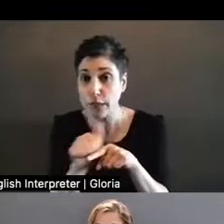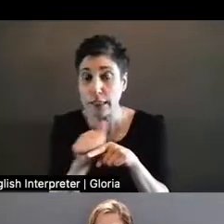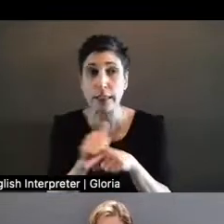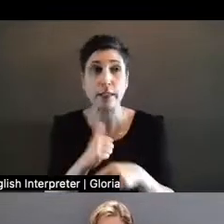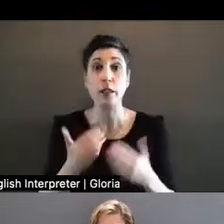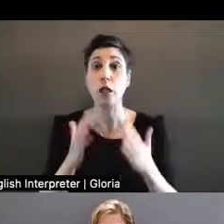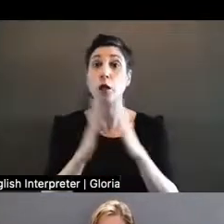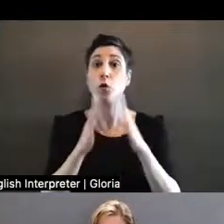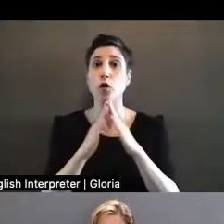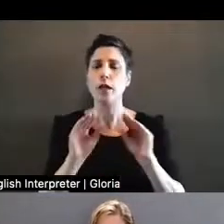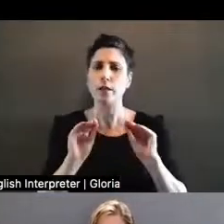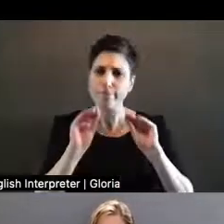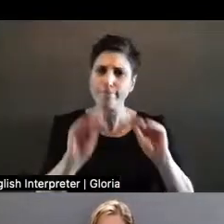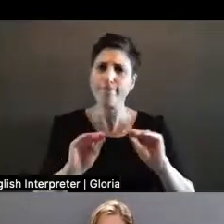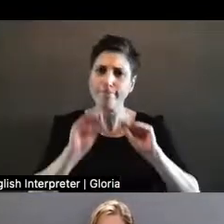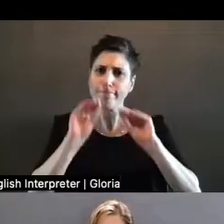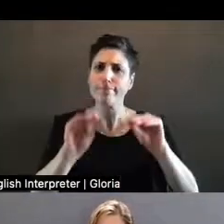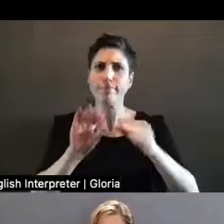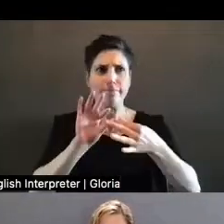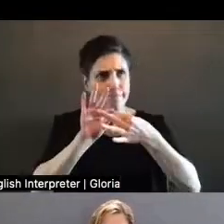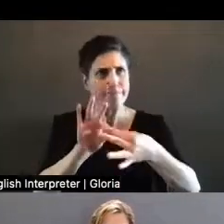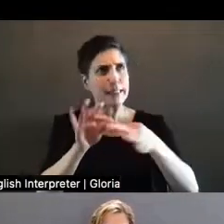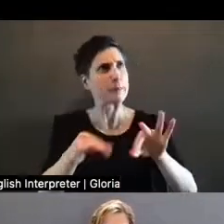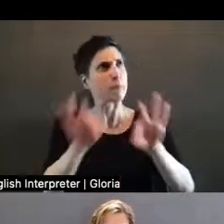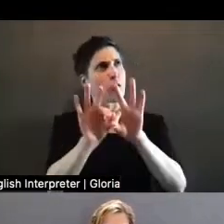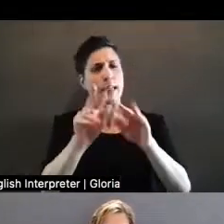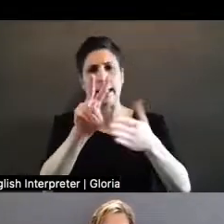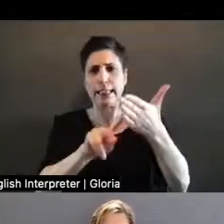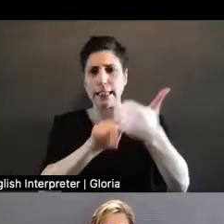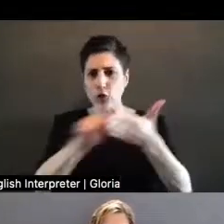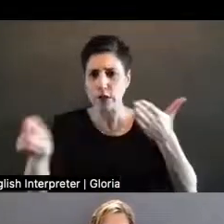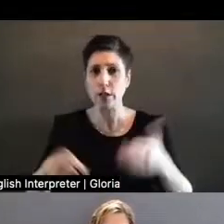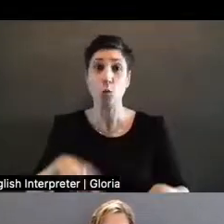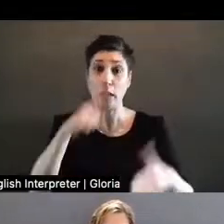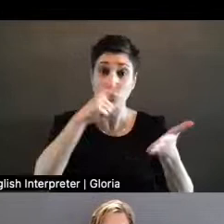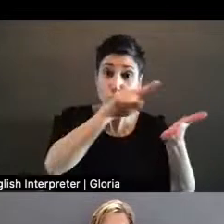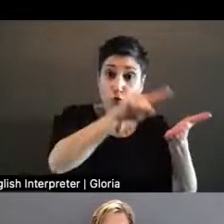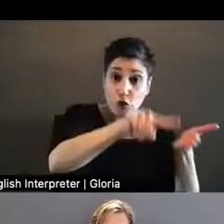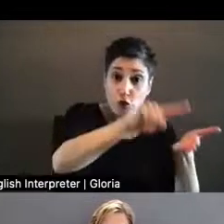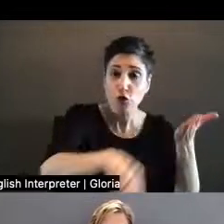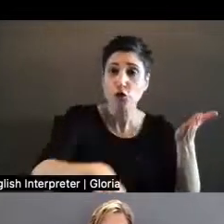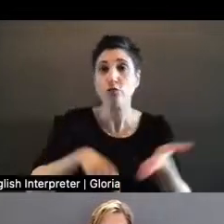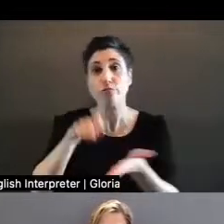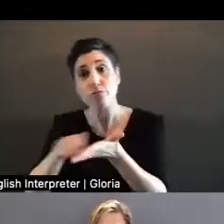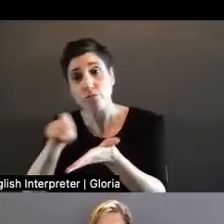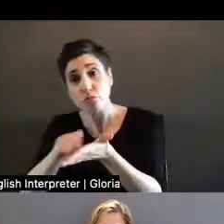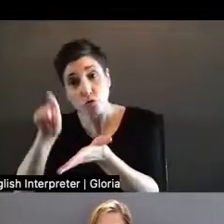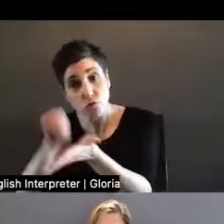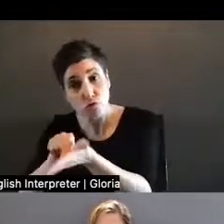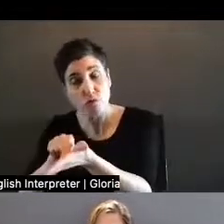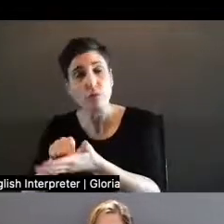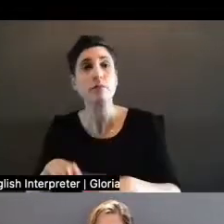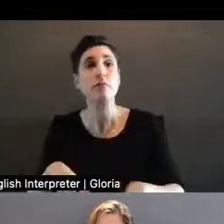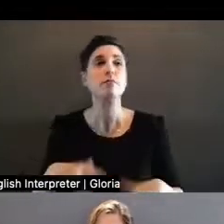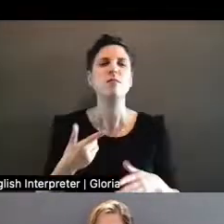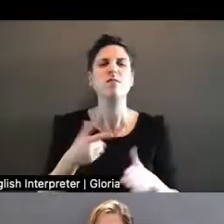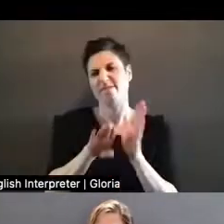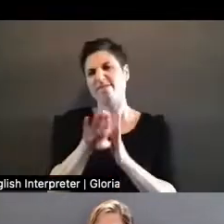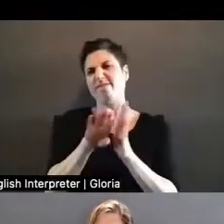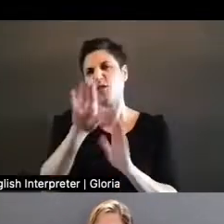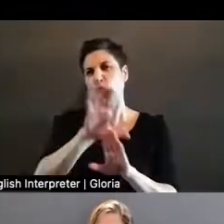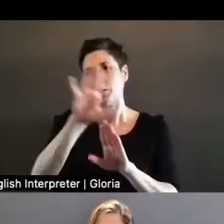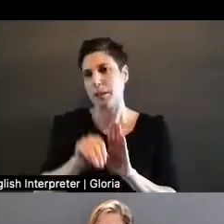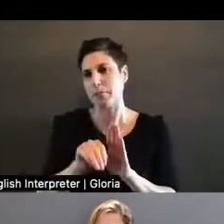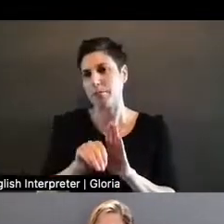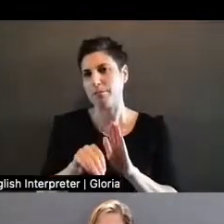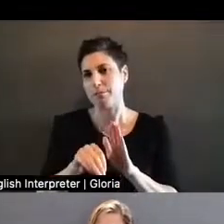about the importance of literacy, doing research and writing reports for the field, and creating curriculum, among other things.